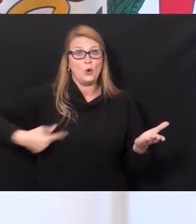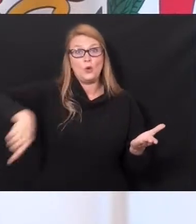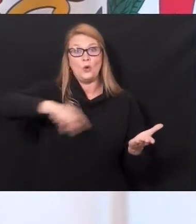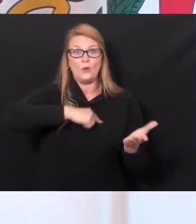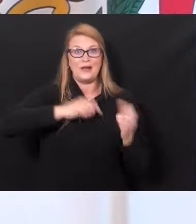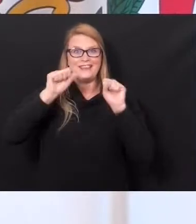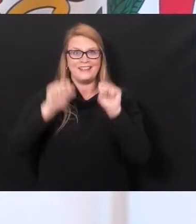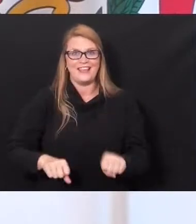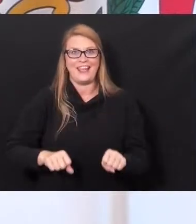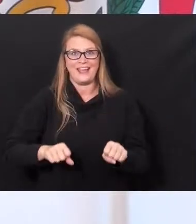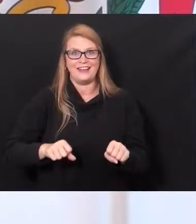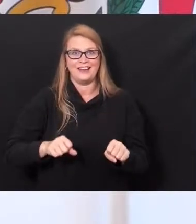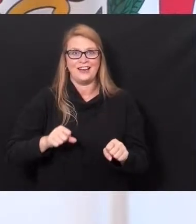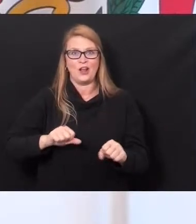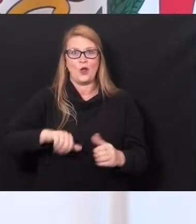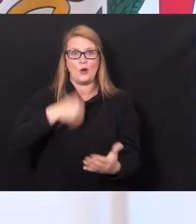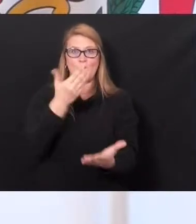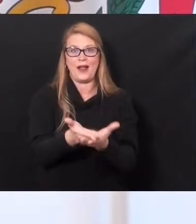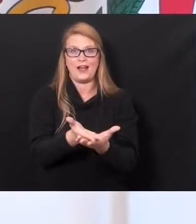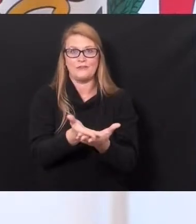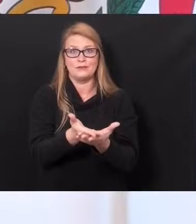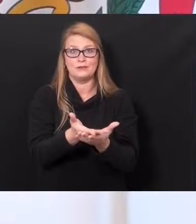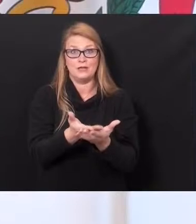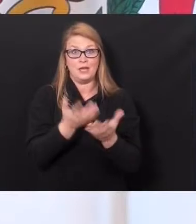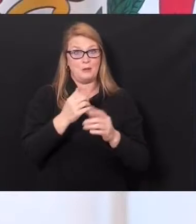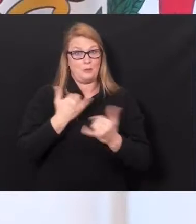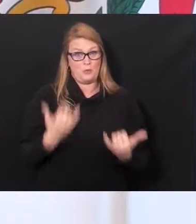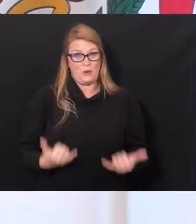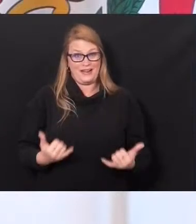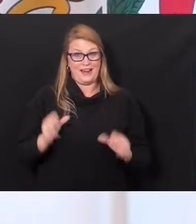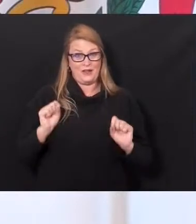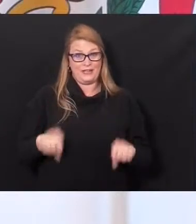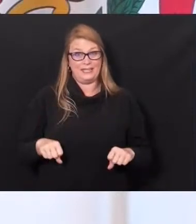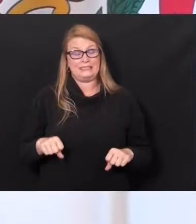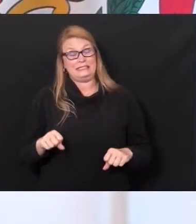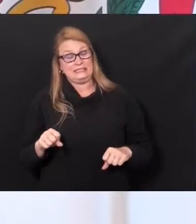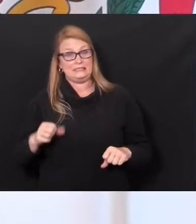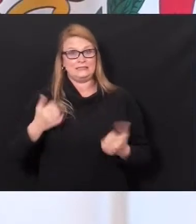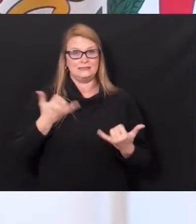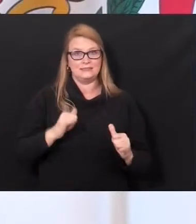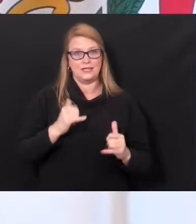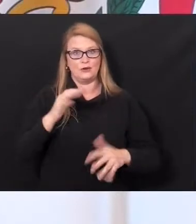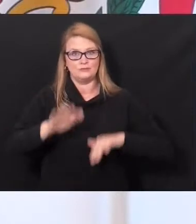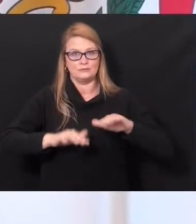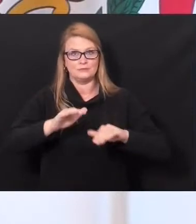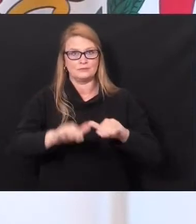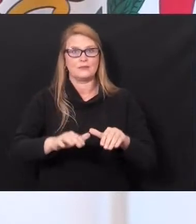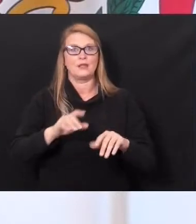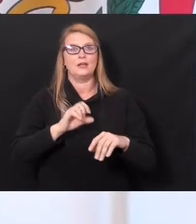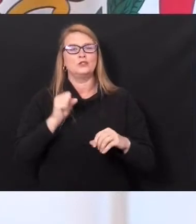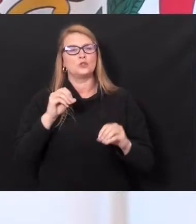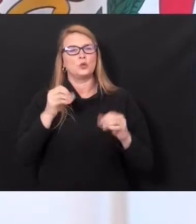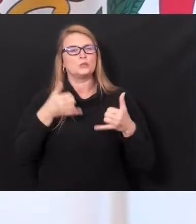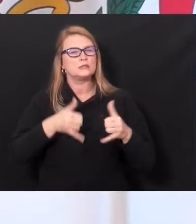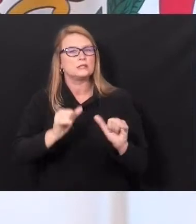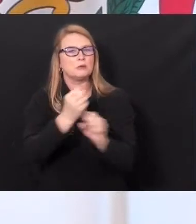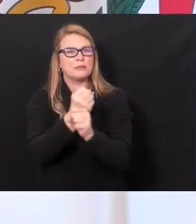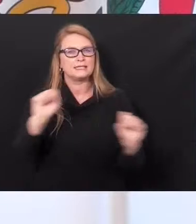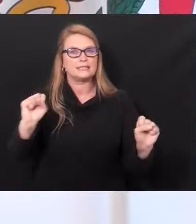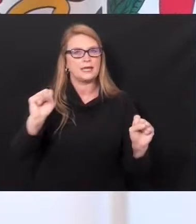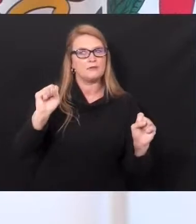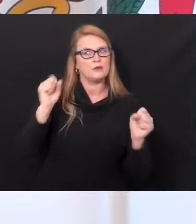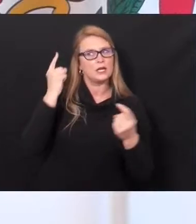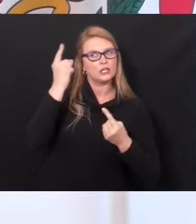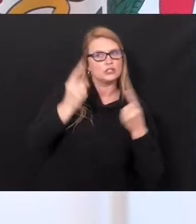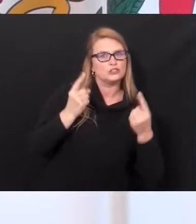can get there, but we're not there right now. Still be a little bit on guard. Still be a little bit